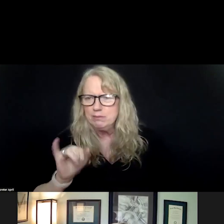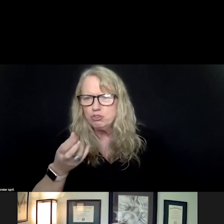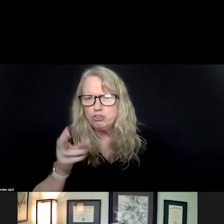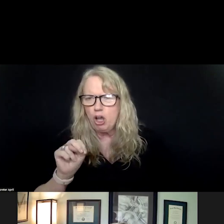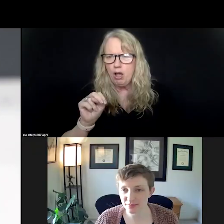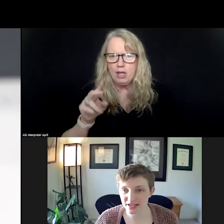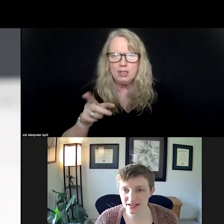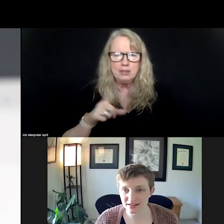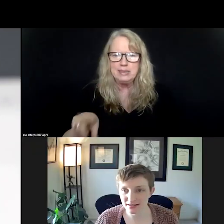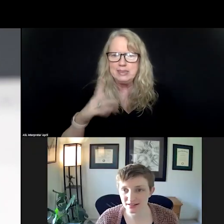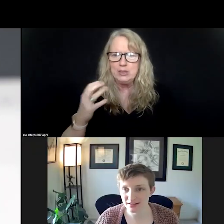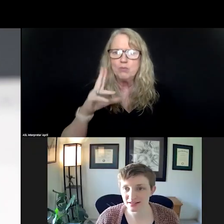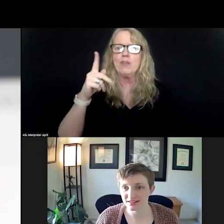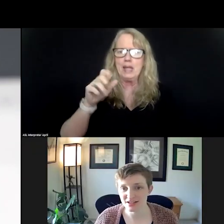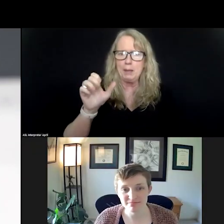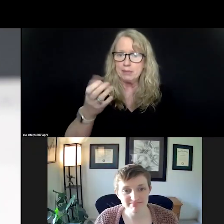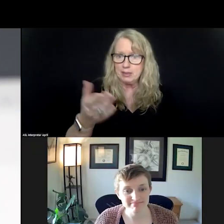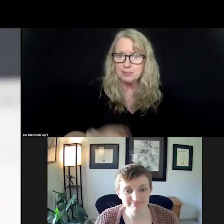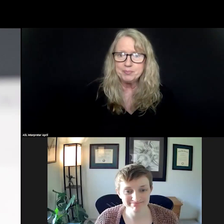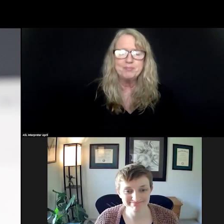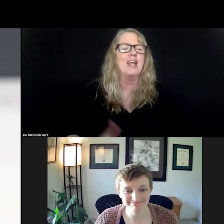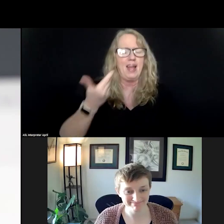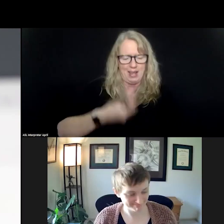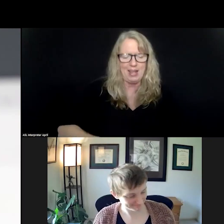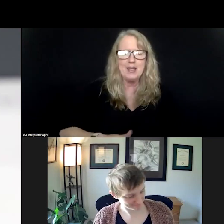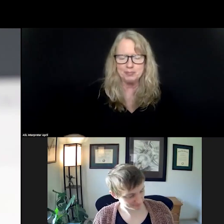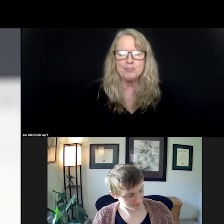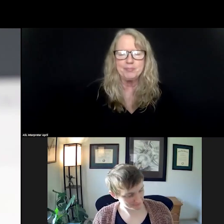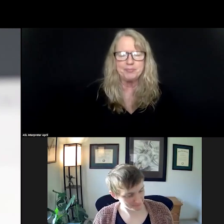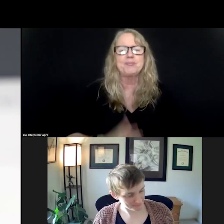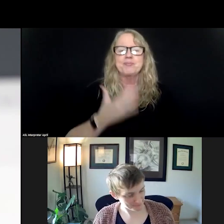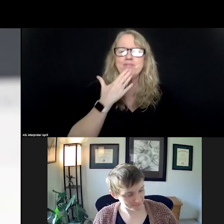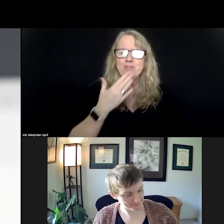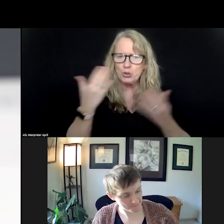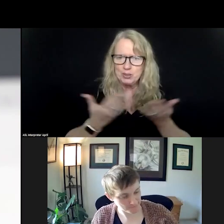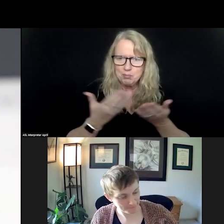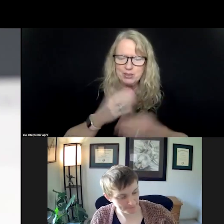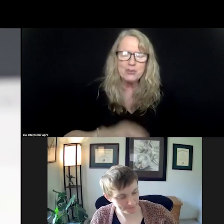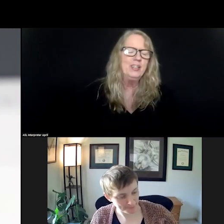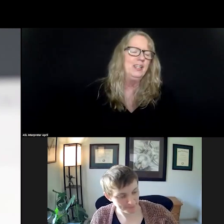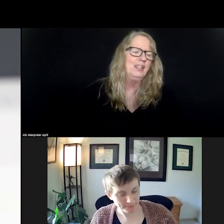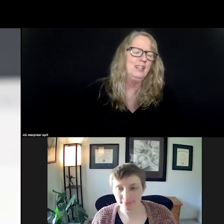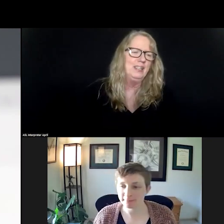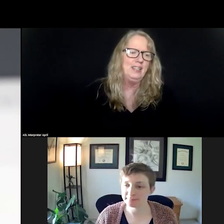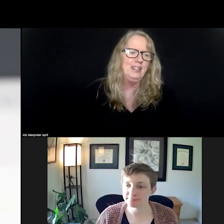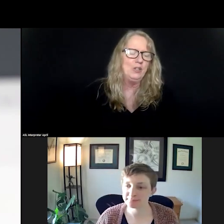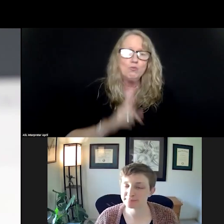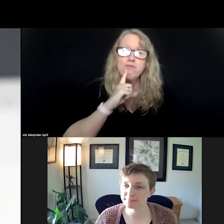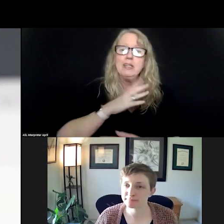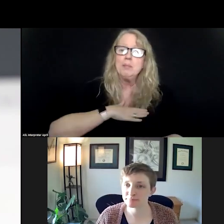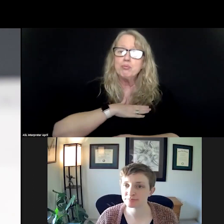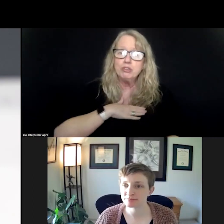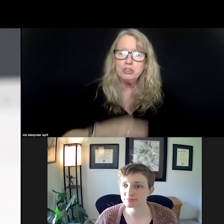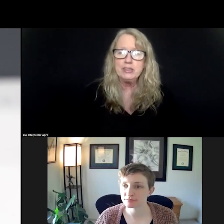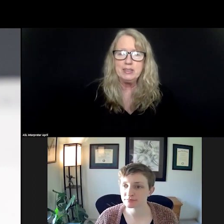on to give that update. I am, yeah, thank you. It's good to be here. And really appreciative